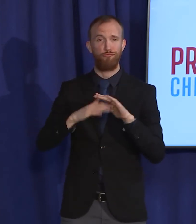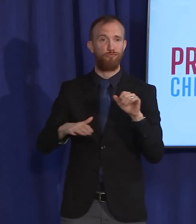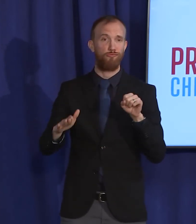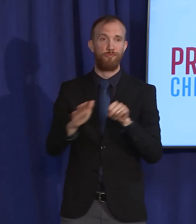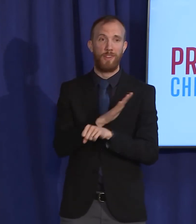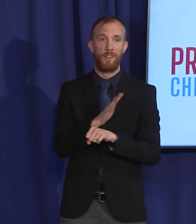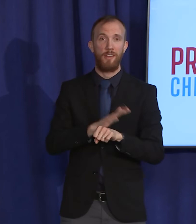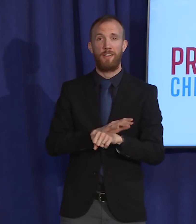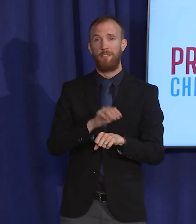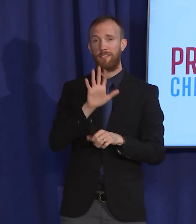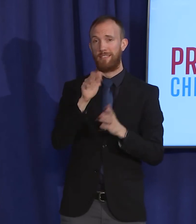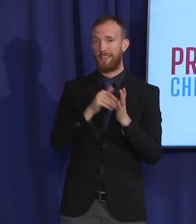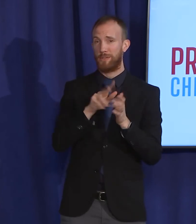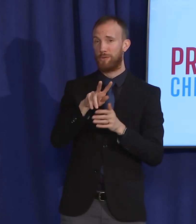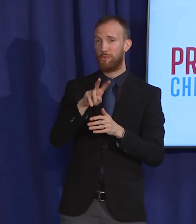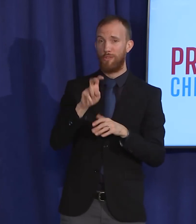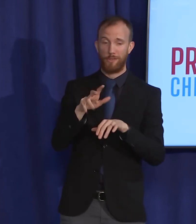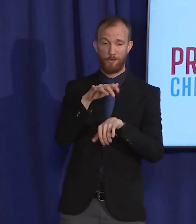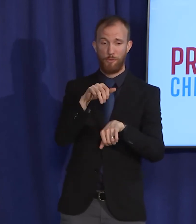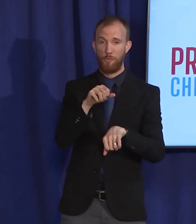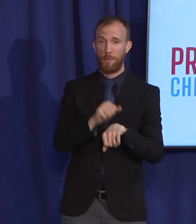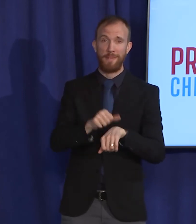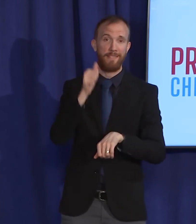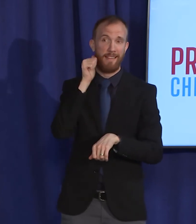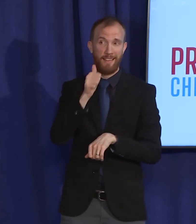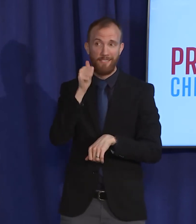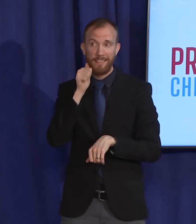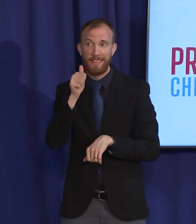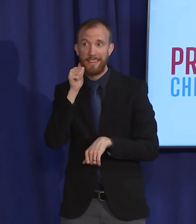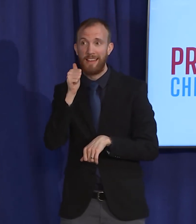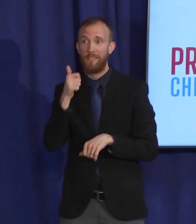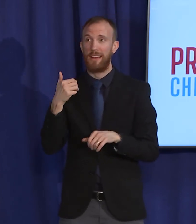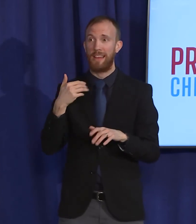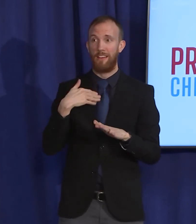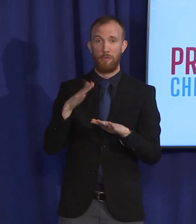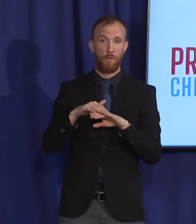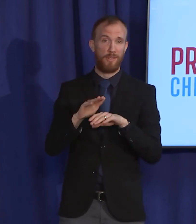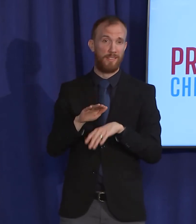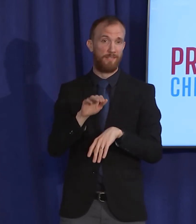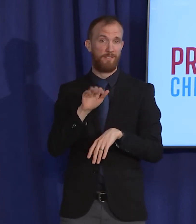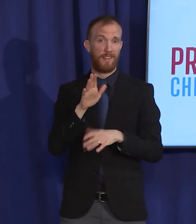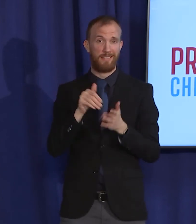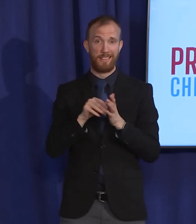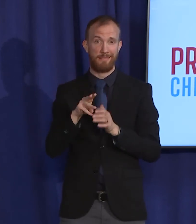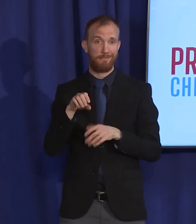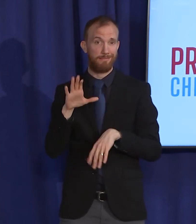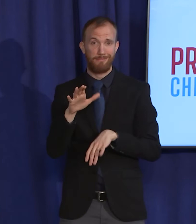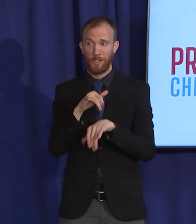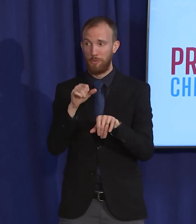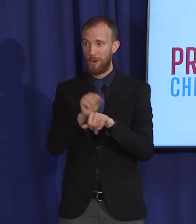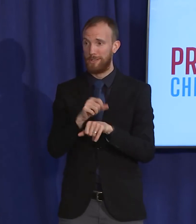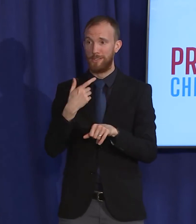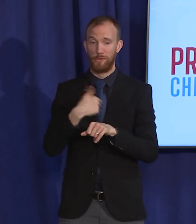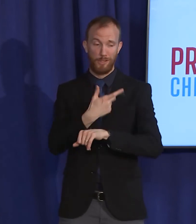now, and we are doing more than 5,600 appointments of those yesterday, for example.